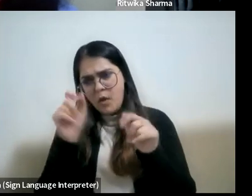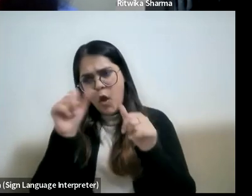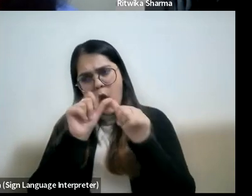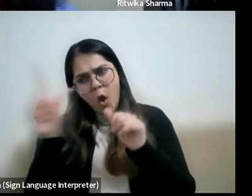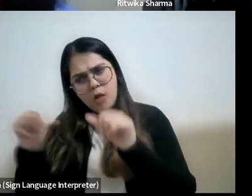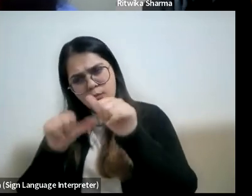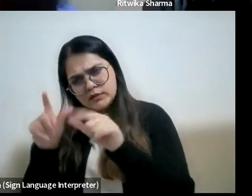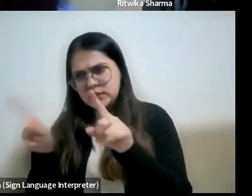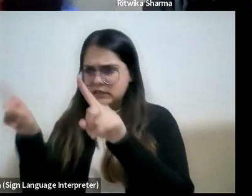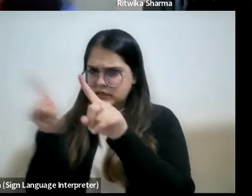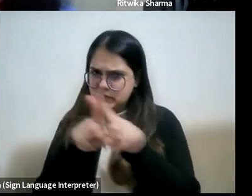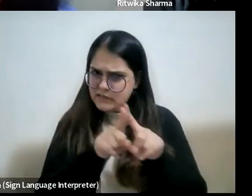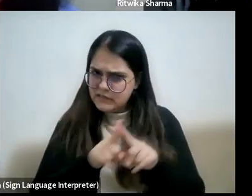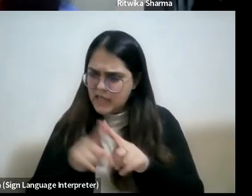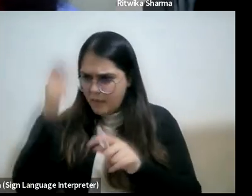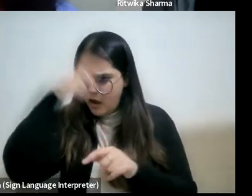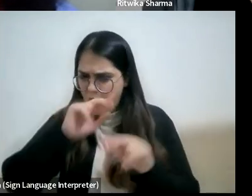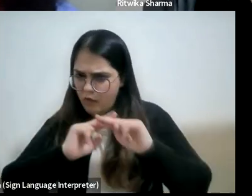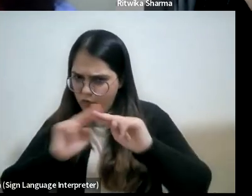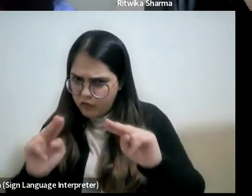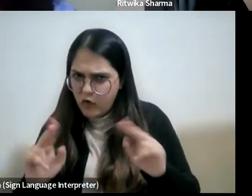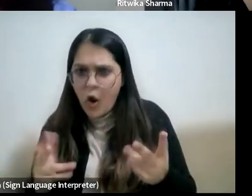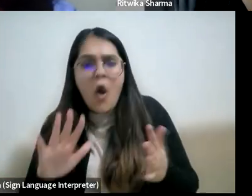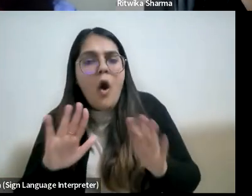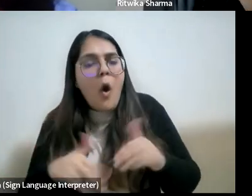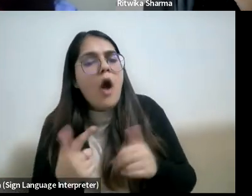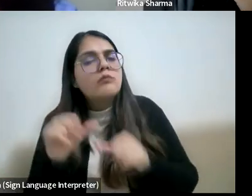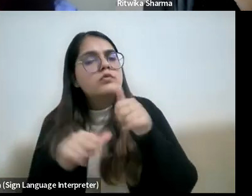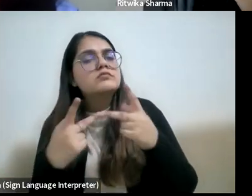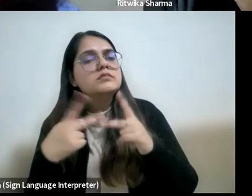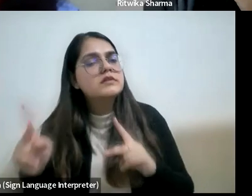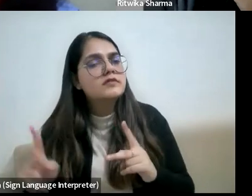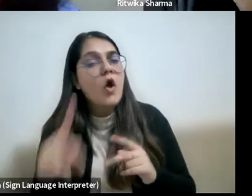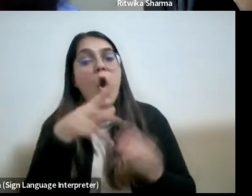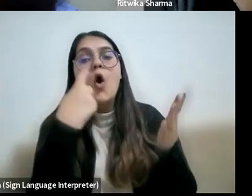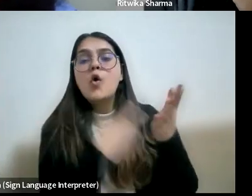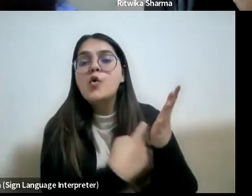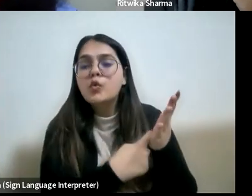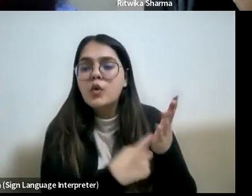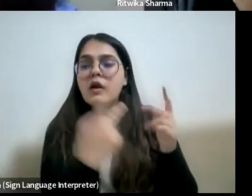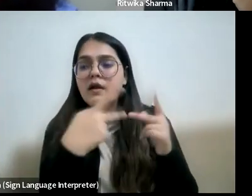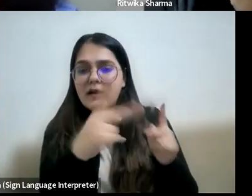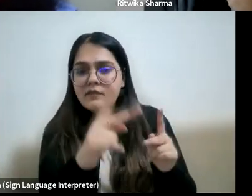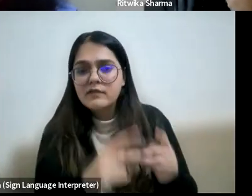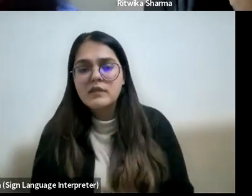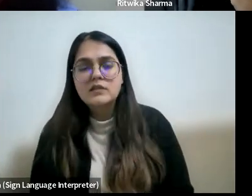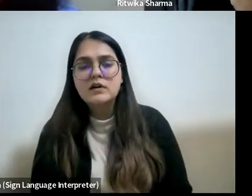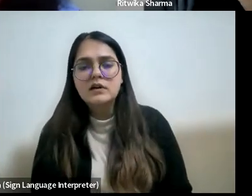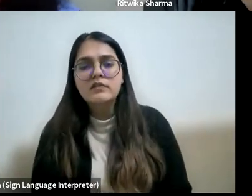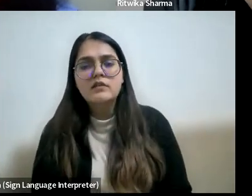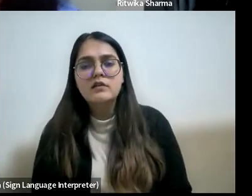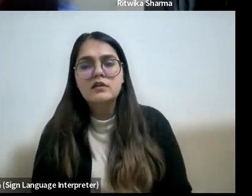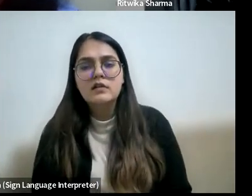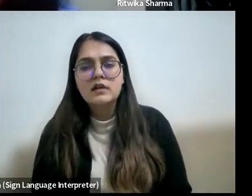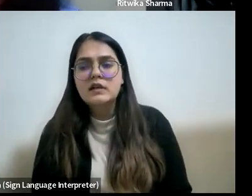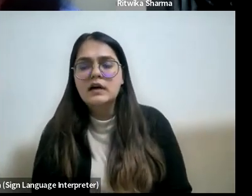going to be implemented in the rest of the country, given that the rules to the Citizenship Amendment Act are yet to be framed? And